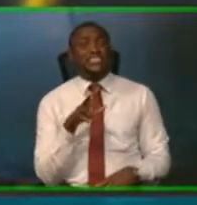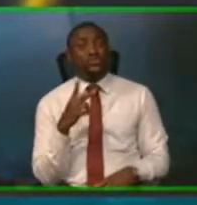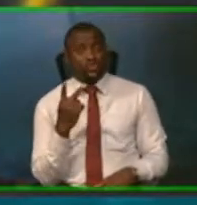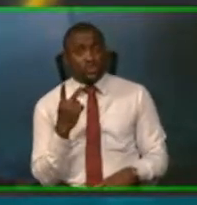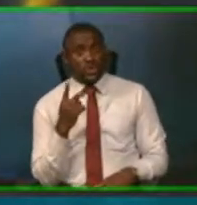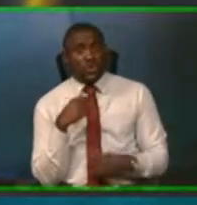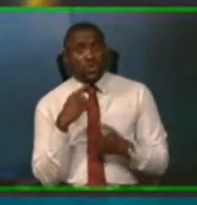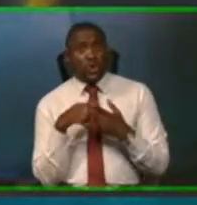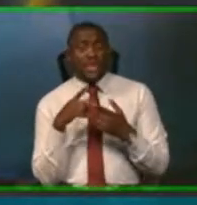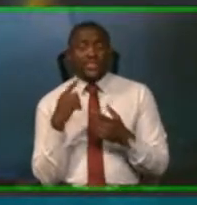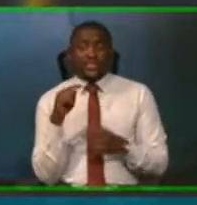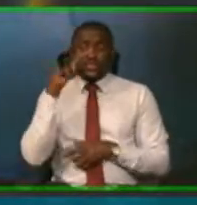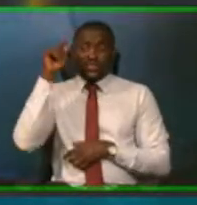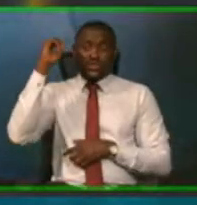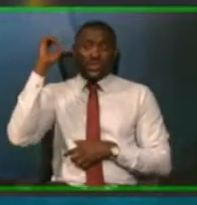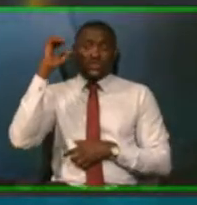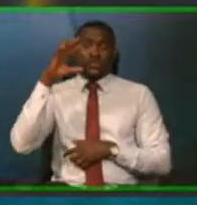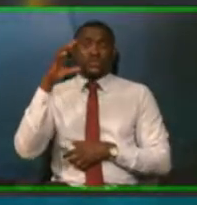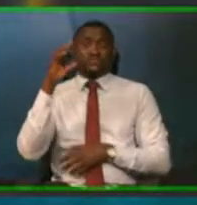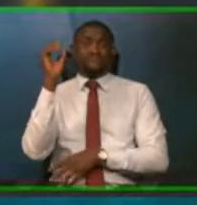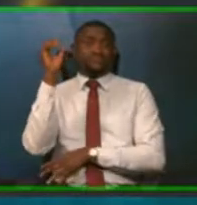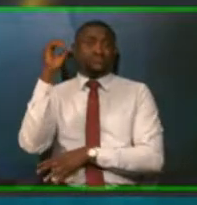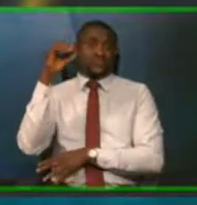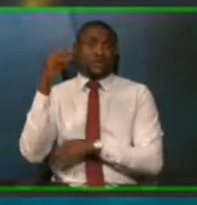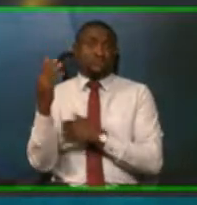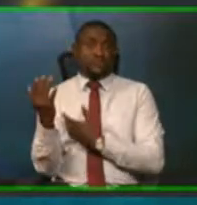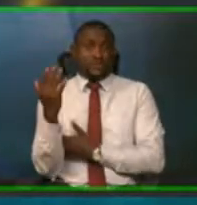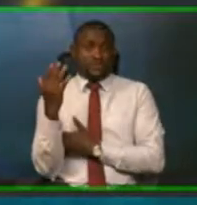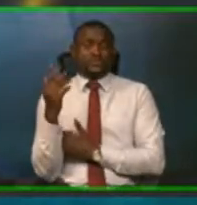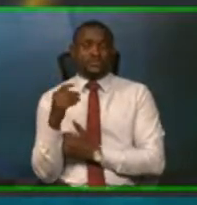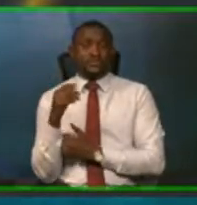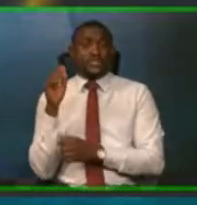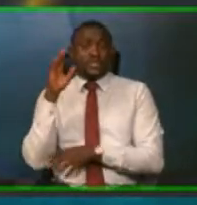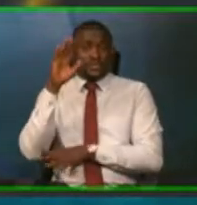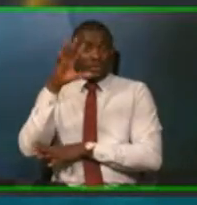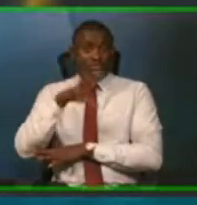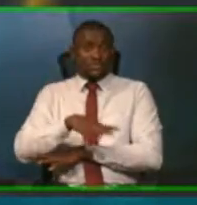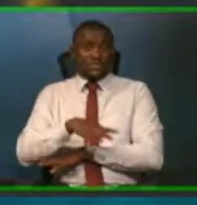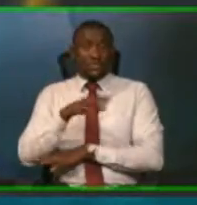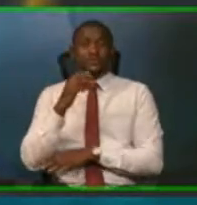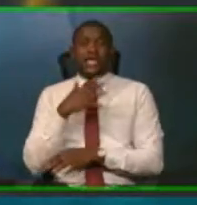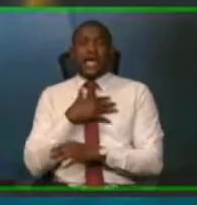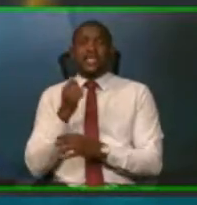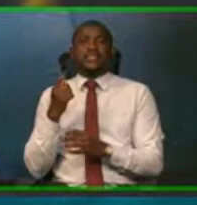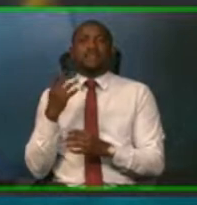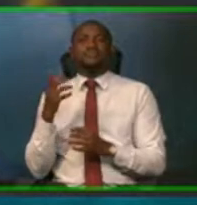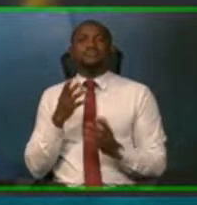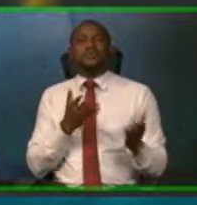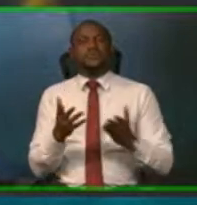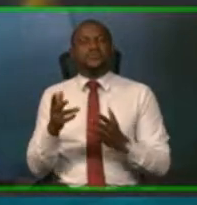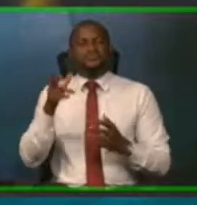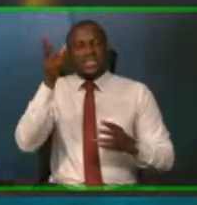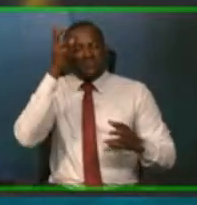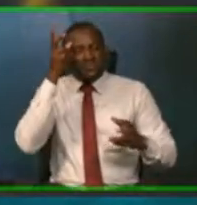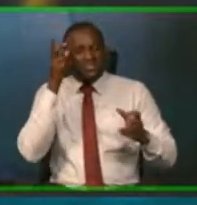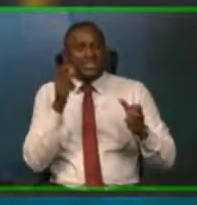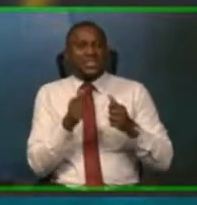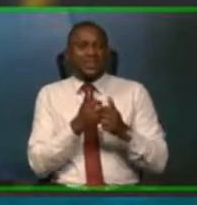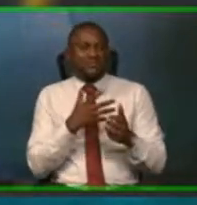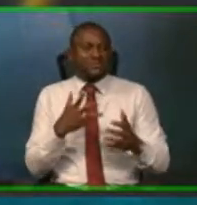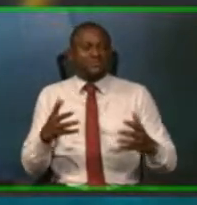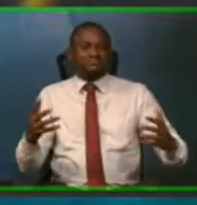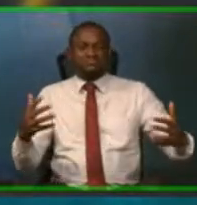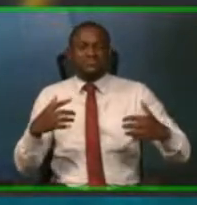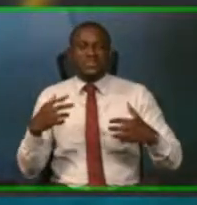when the sun did set, they brought unto him all that were diseased and them that were possessed with devils. And all